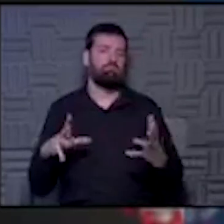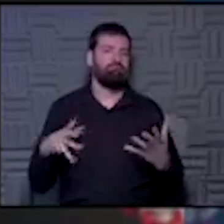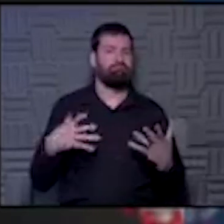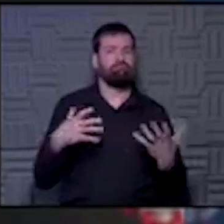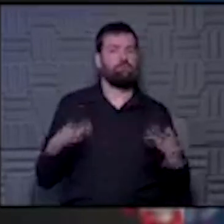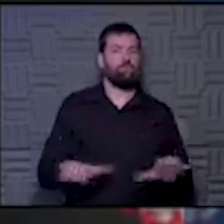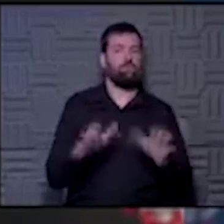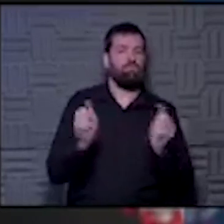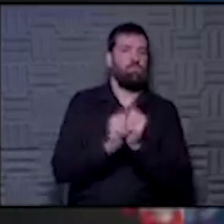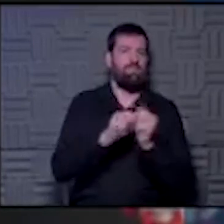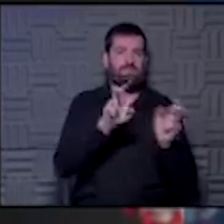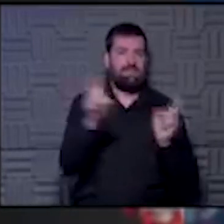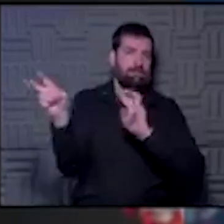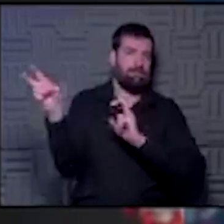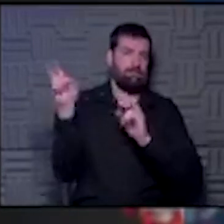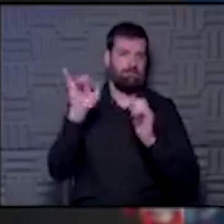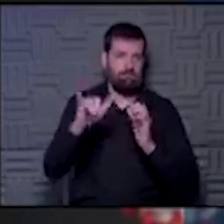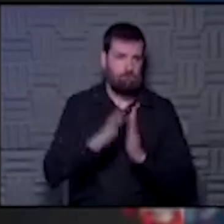in the book.